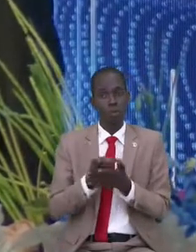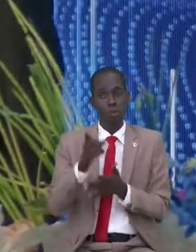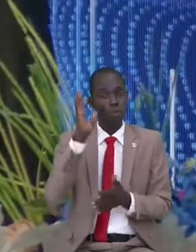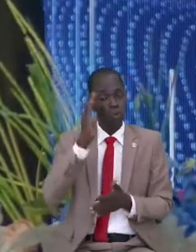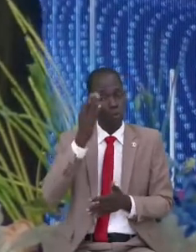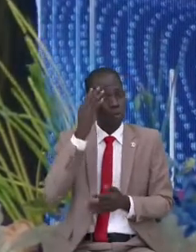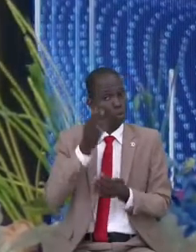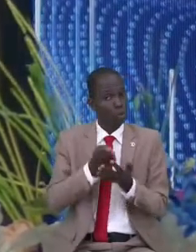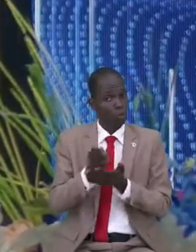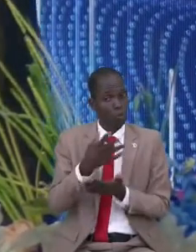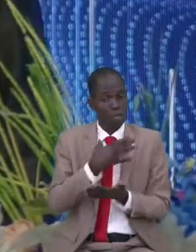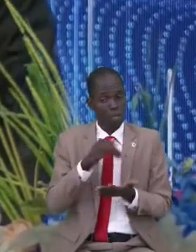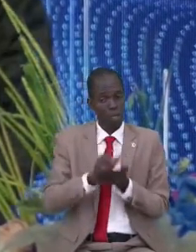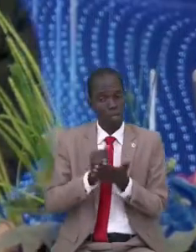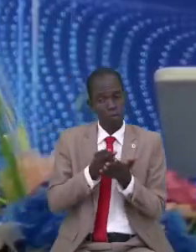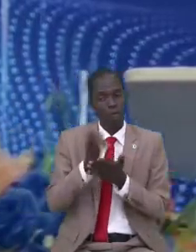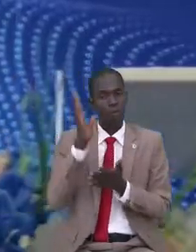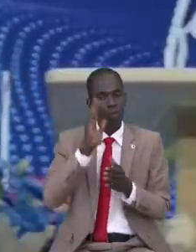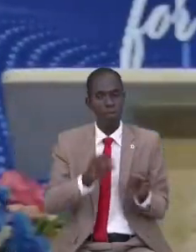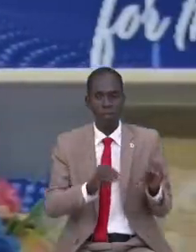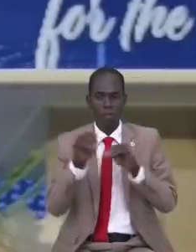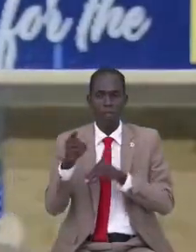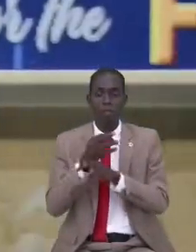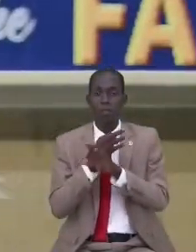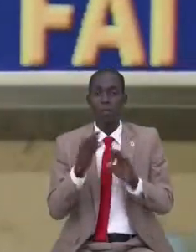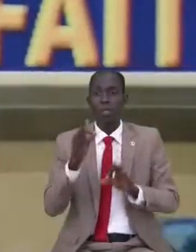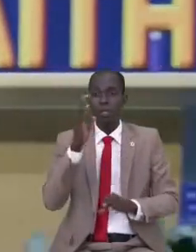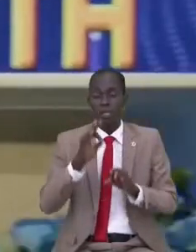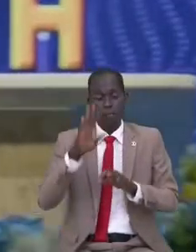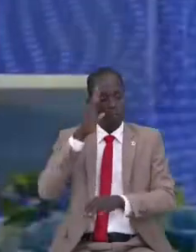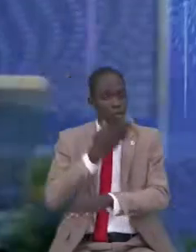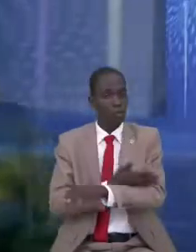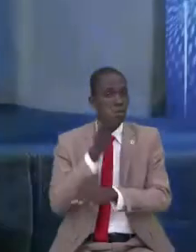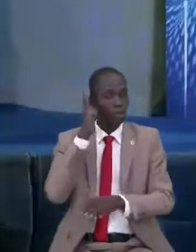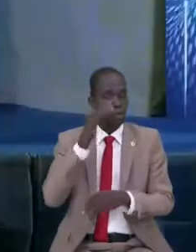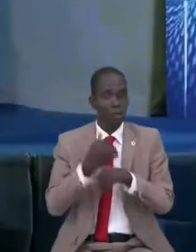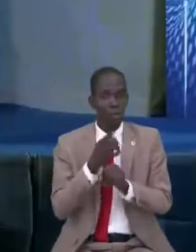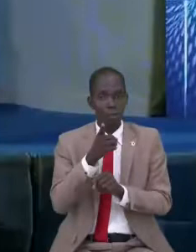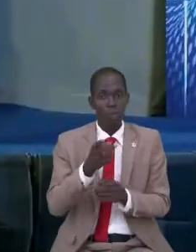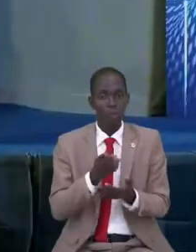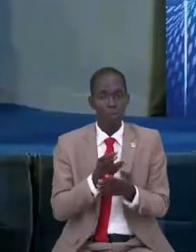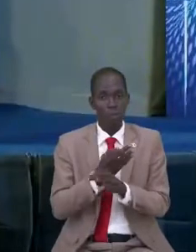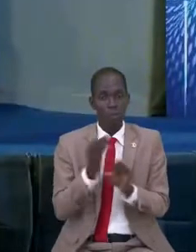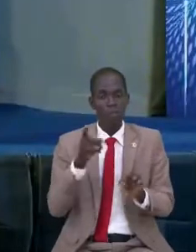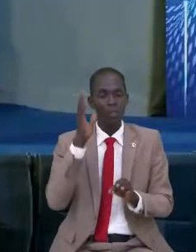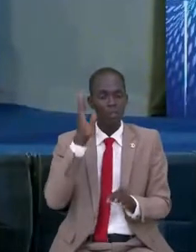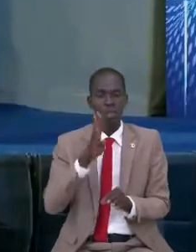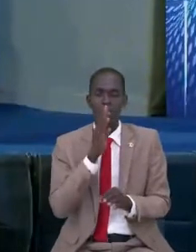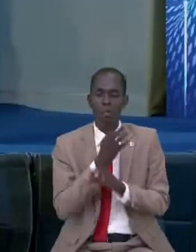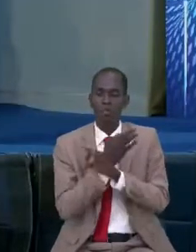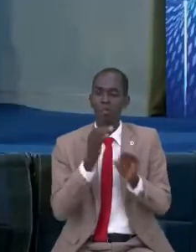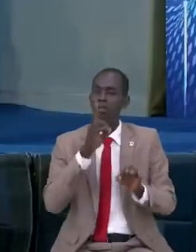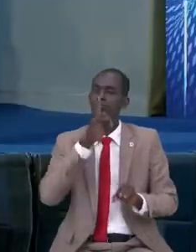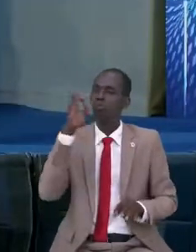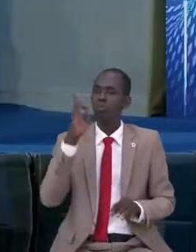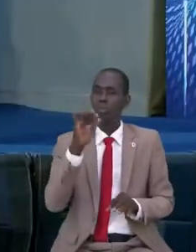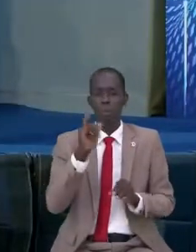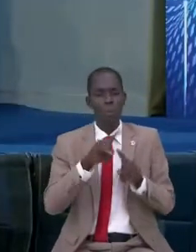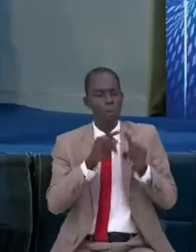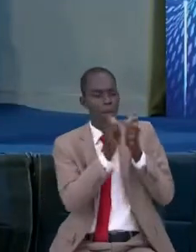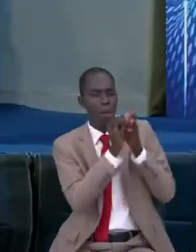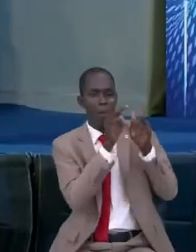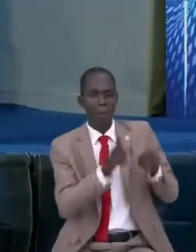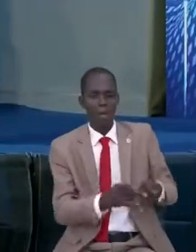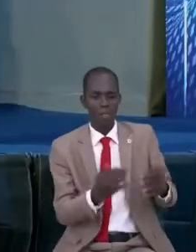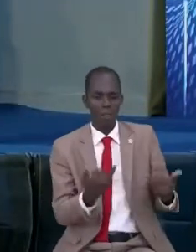and the truth shall make you free. If the Son shall make you free, he shall be free indeed. It's gone away from the truth,